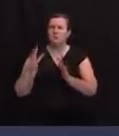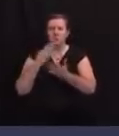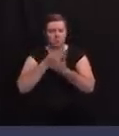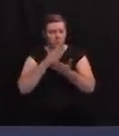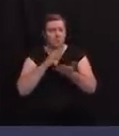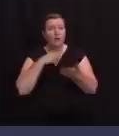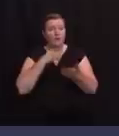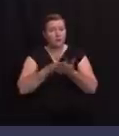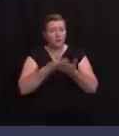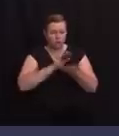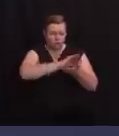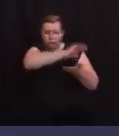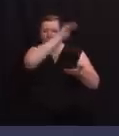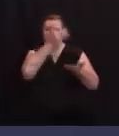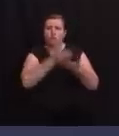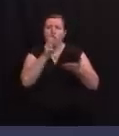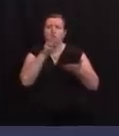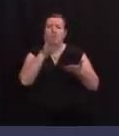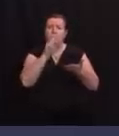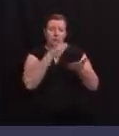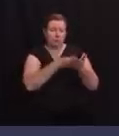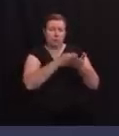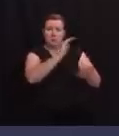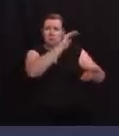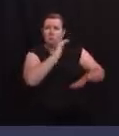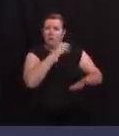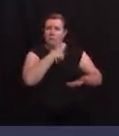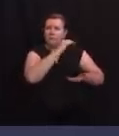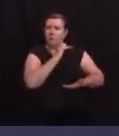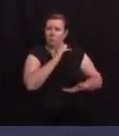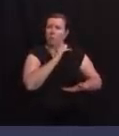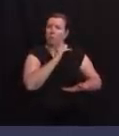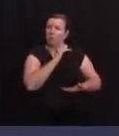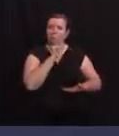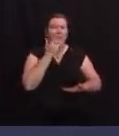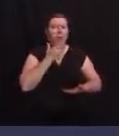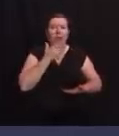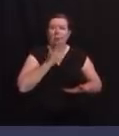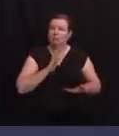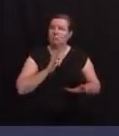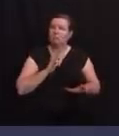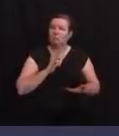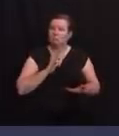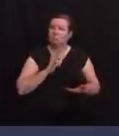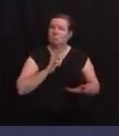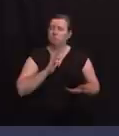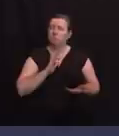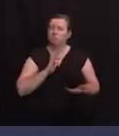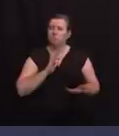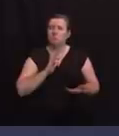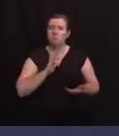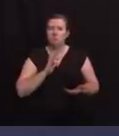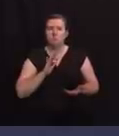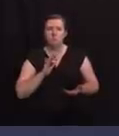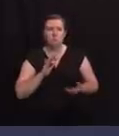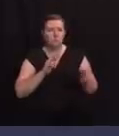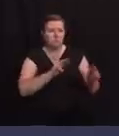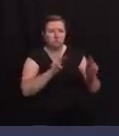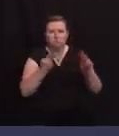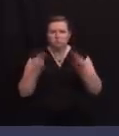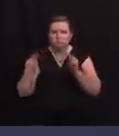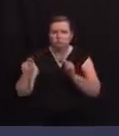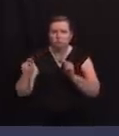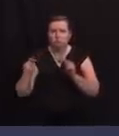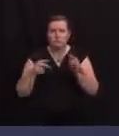you look at the combination of the debt defeasance bucket with the debt avoidance bucket, with the even further increase in the